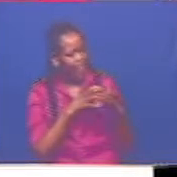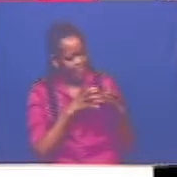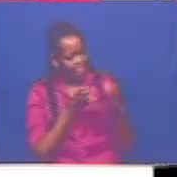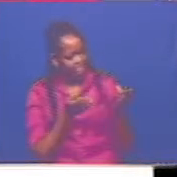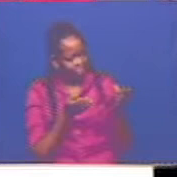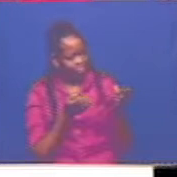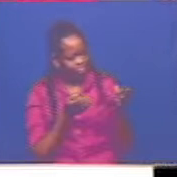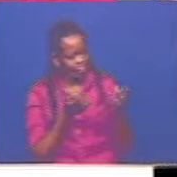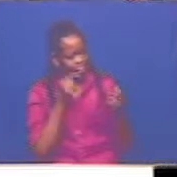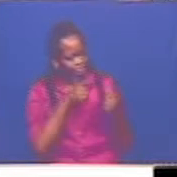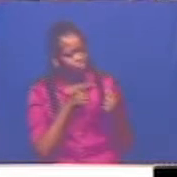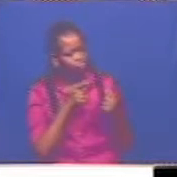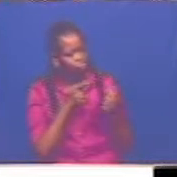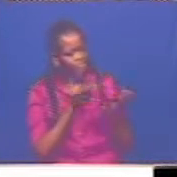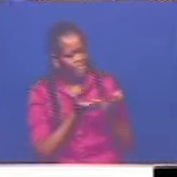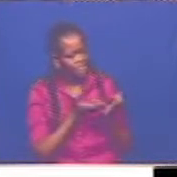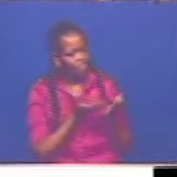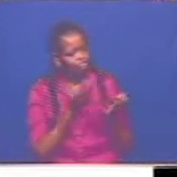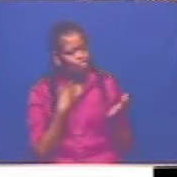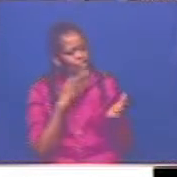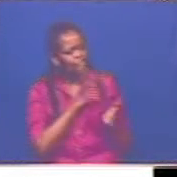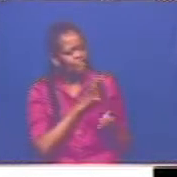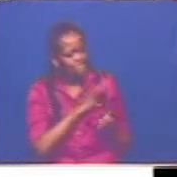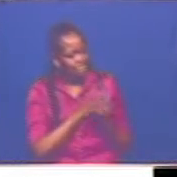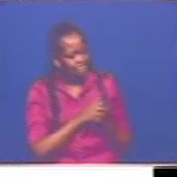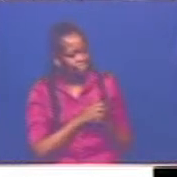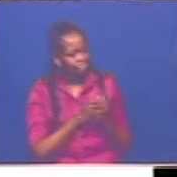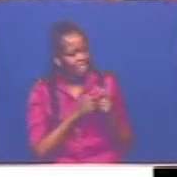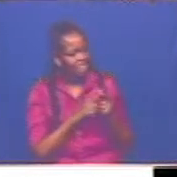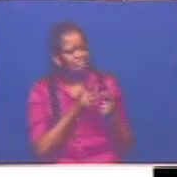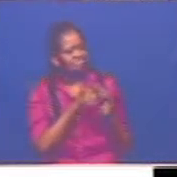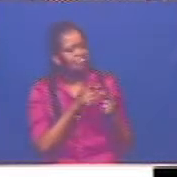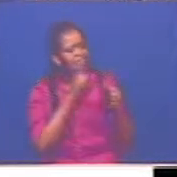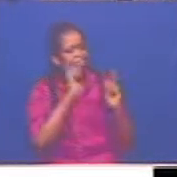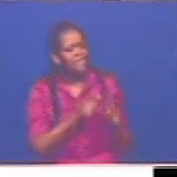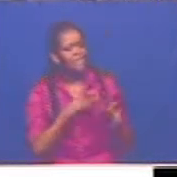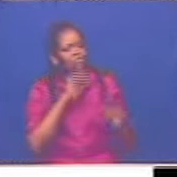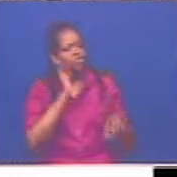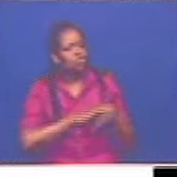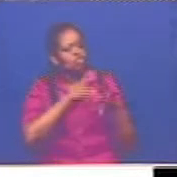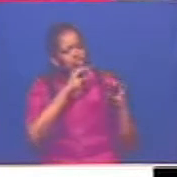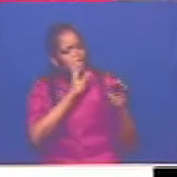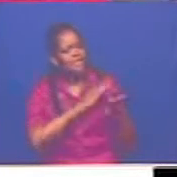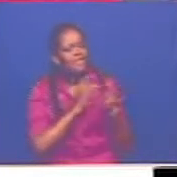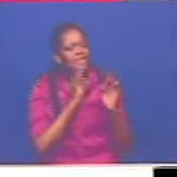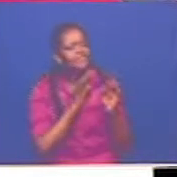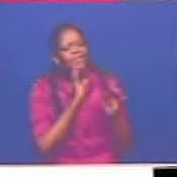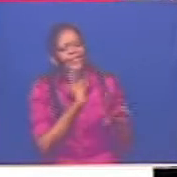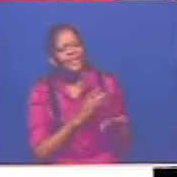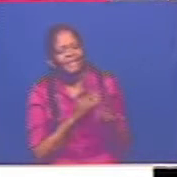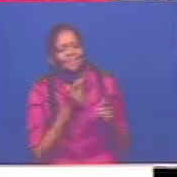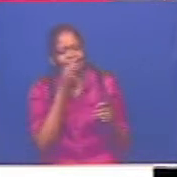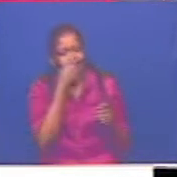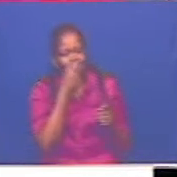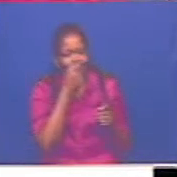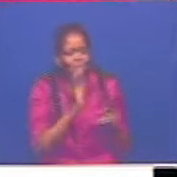industry is out to make money for itself. It's out to be relevant, and part of being relevant is playing good quality stuff. Yes. So if they're playing a lot of Tanzanian stuff